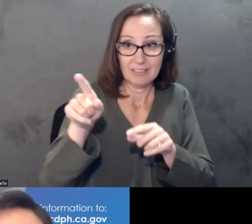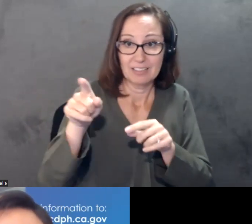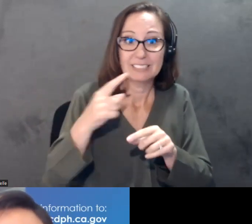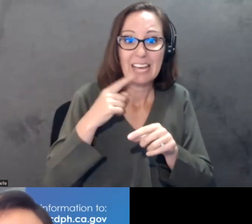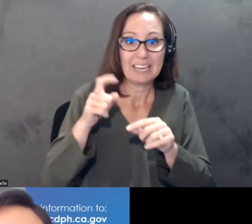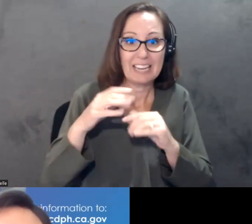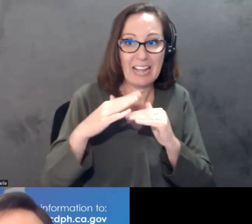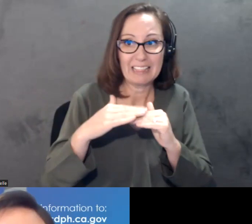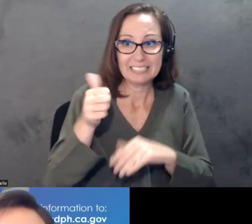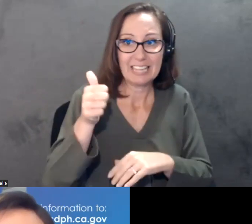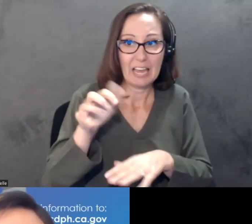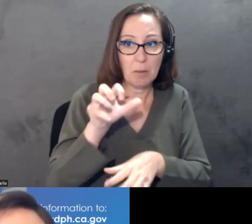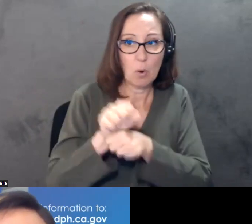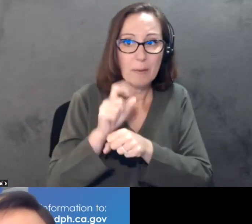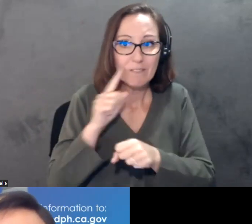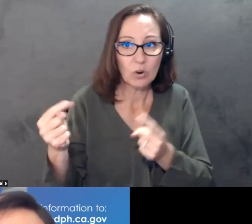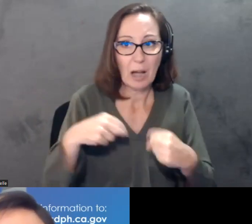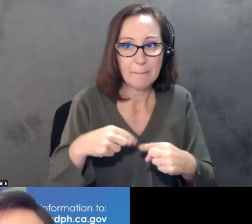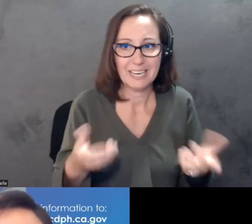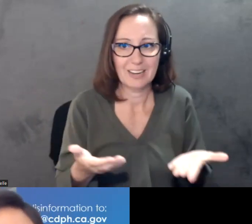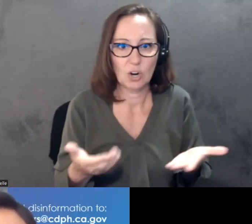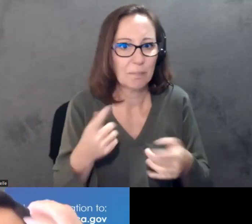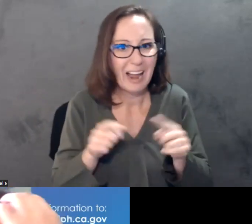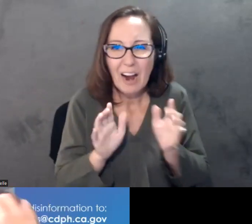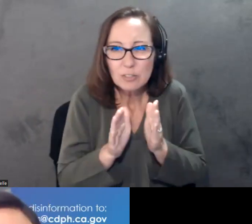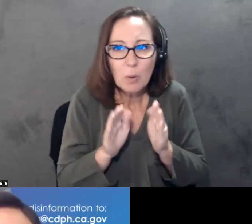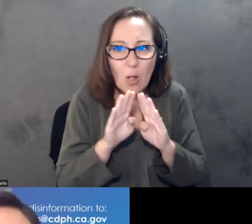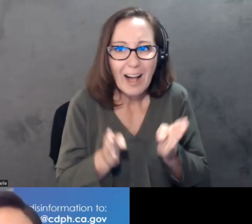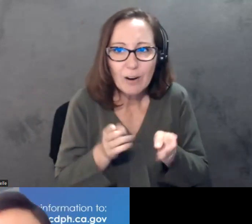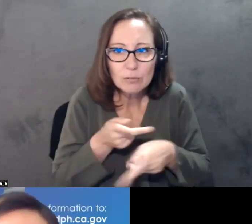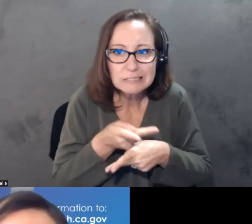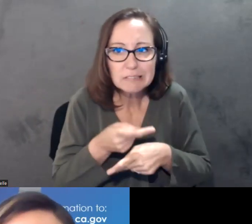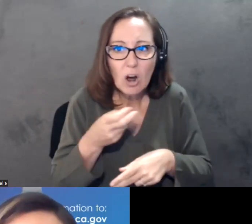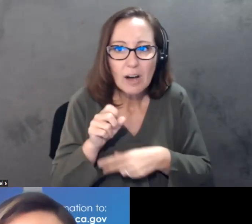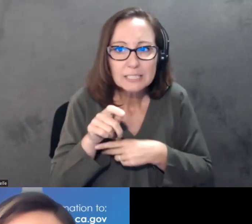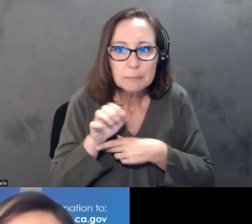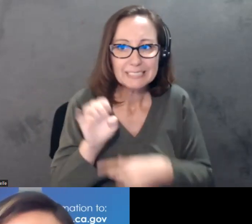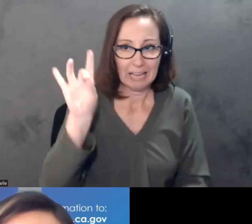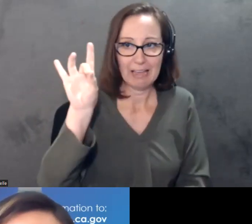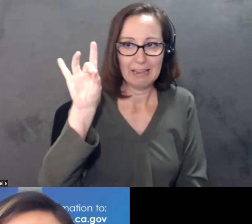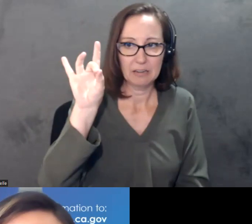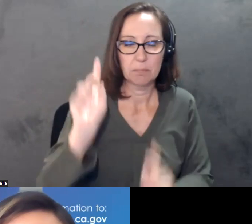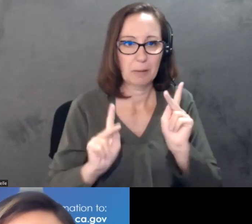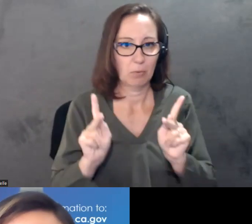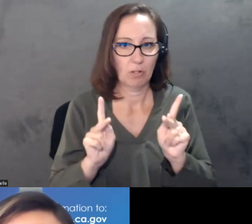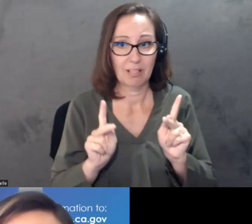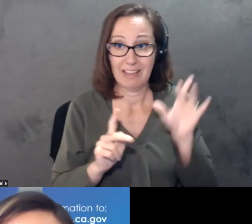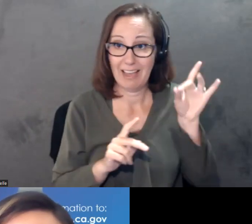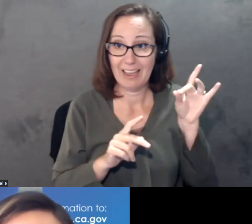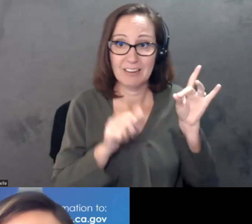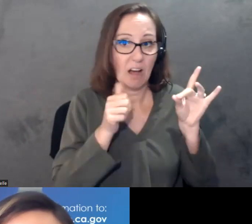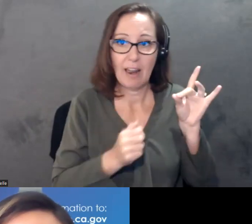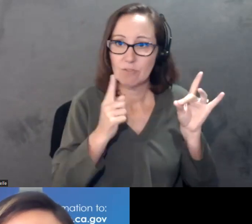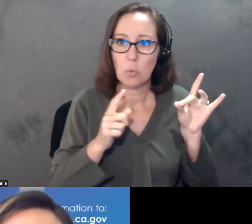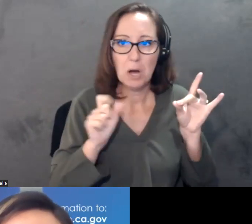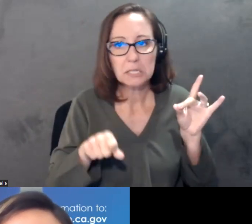appointments, but our little house is only 8. And out of those 8, not everybody is up to